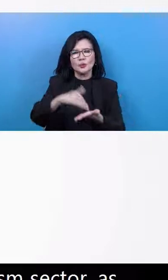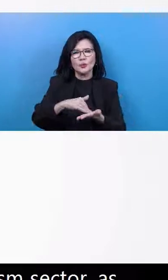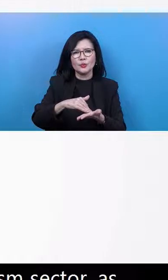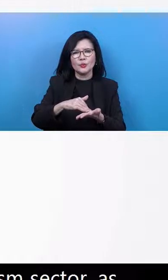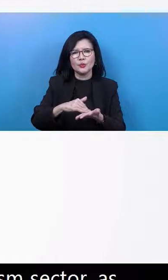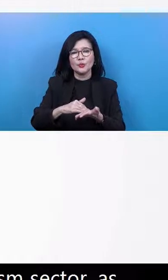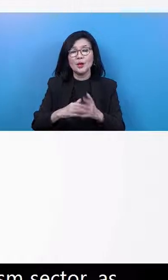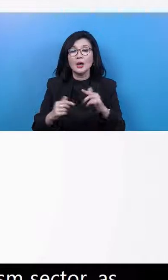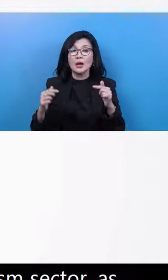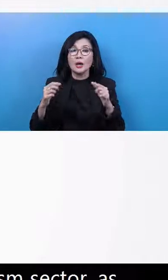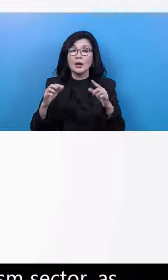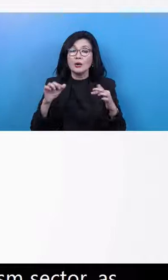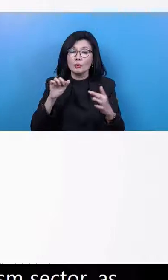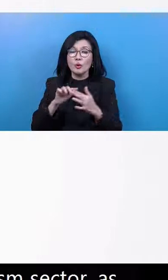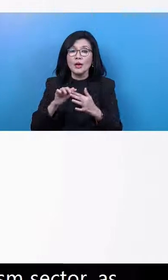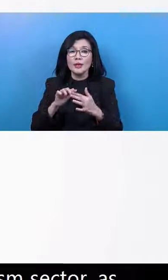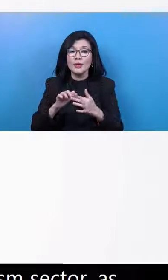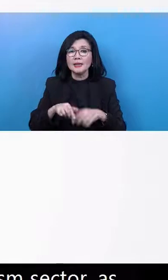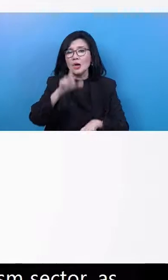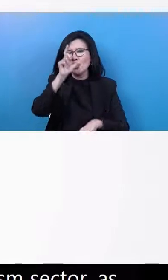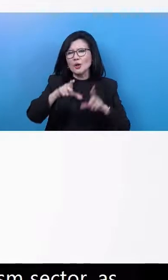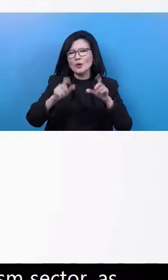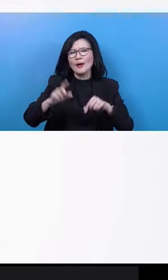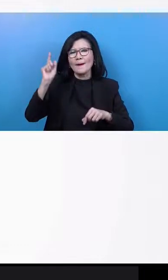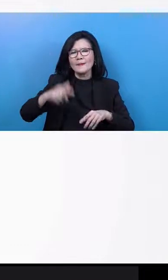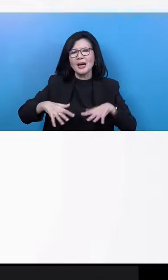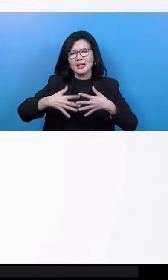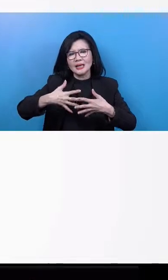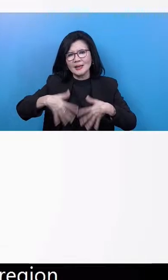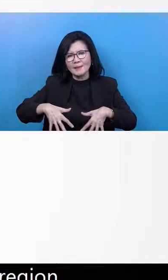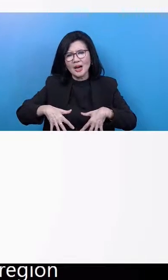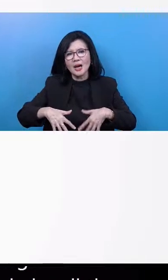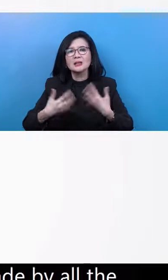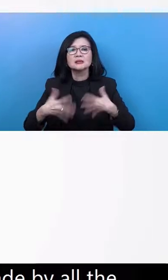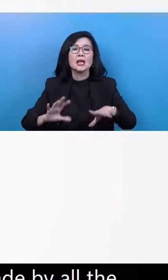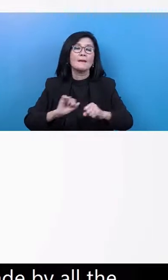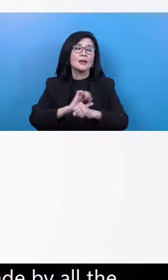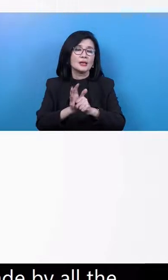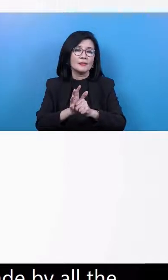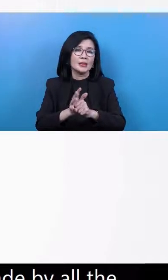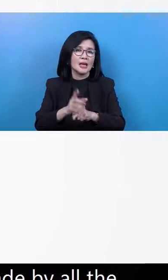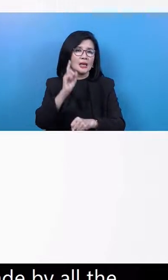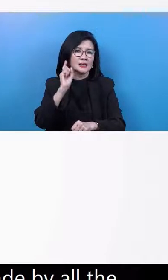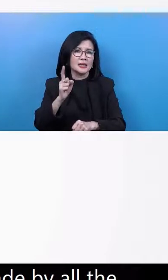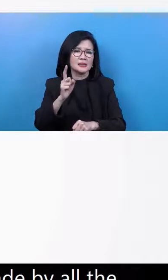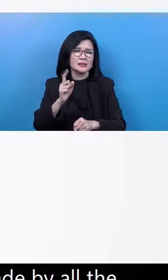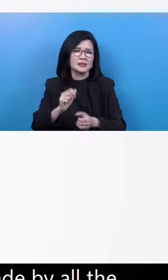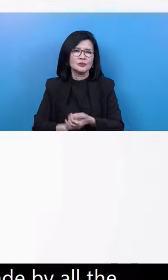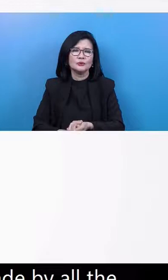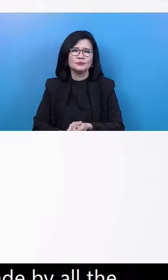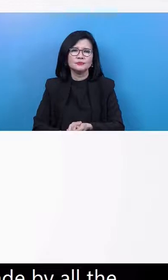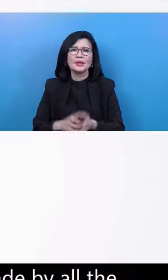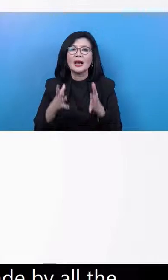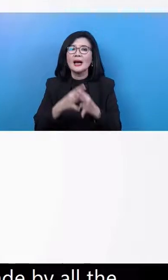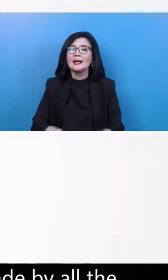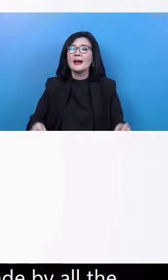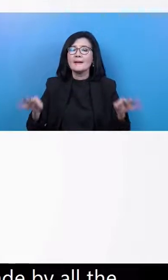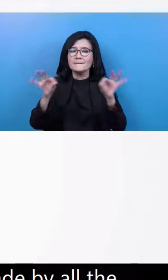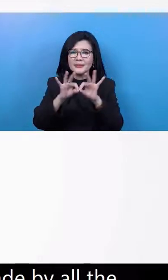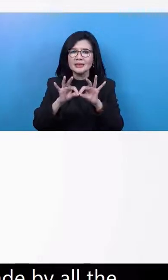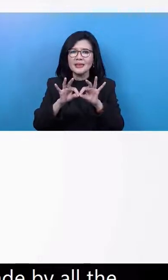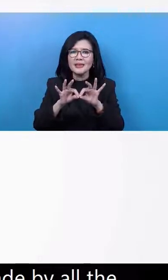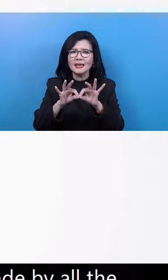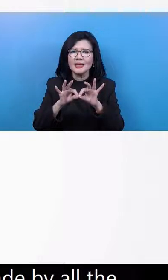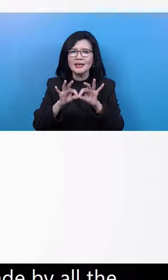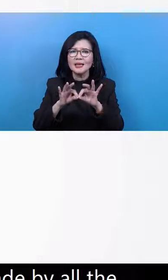the post-pandemic world. One of the main contributing factors toward our region recovery is the great stride that has been made by all